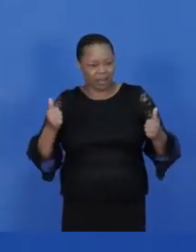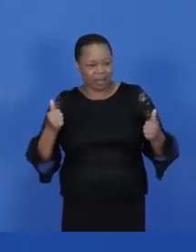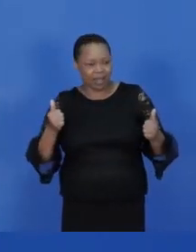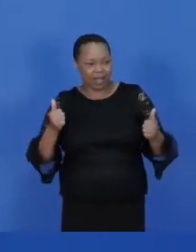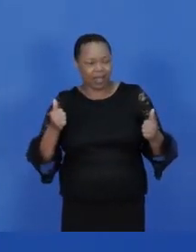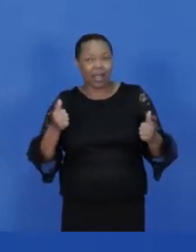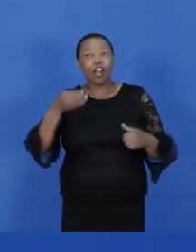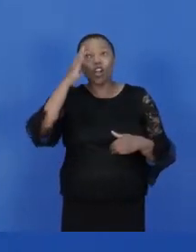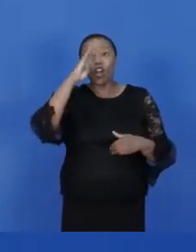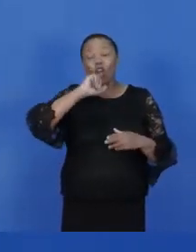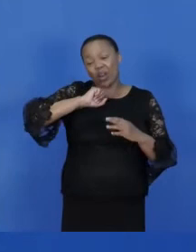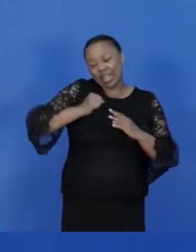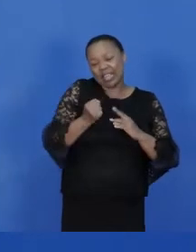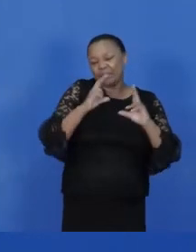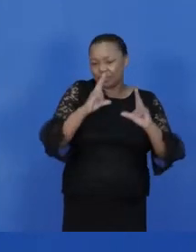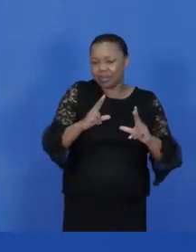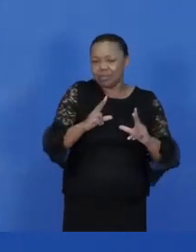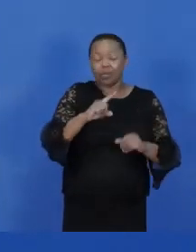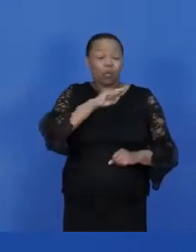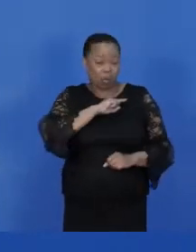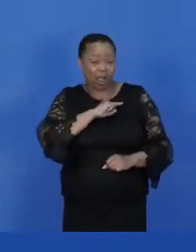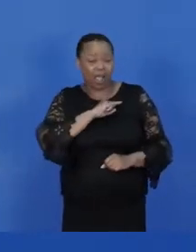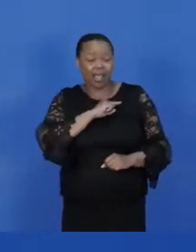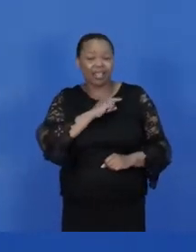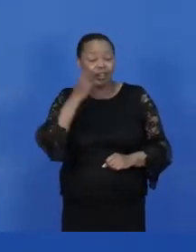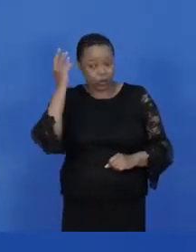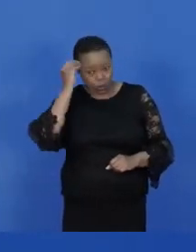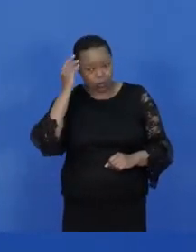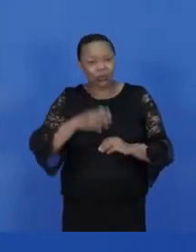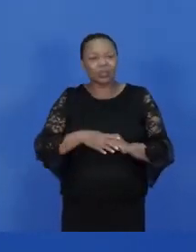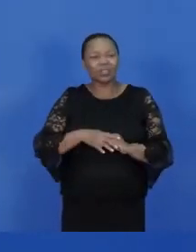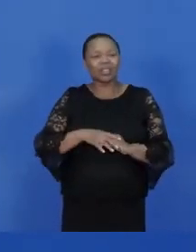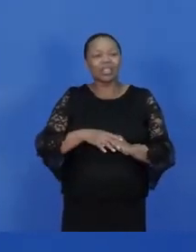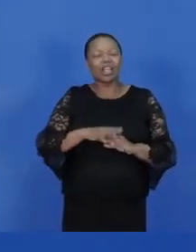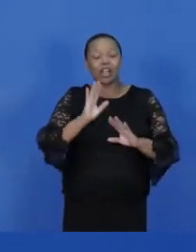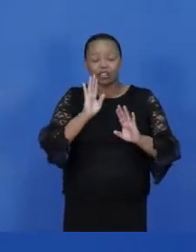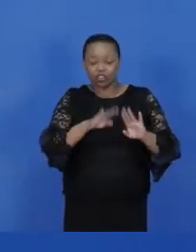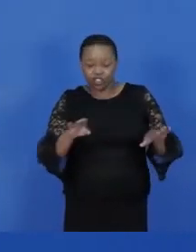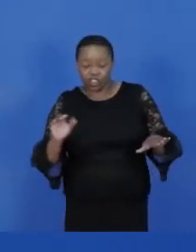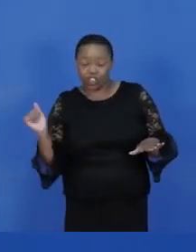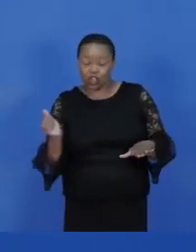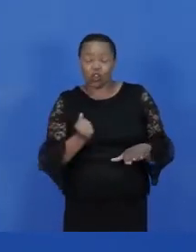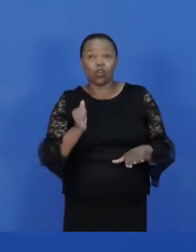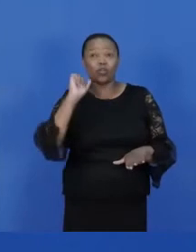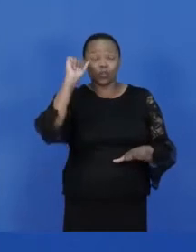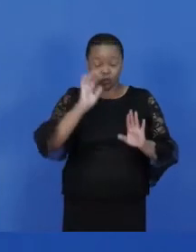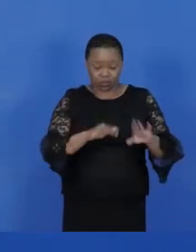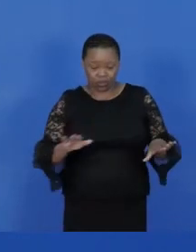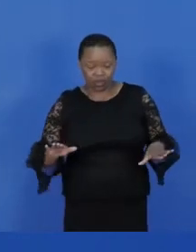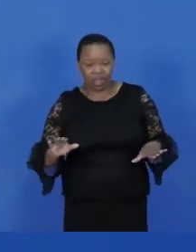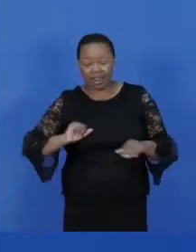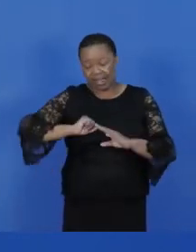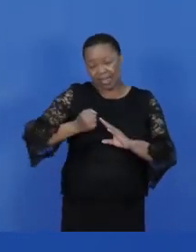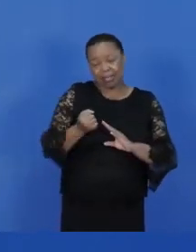for example, that God keeps you for a reason. He preserves you so that you would see your children's children fulfilling the purposes of God in